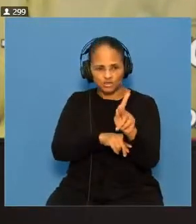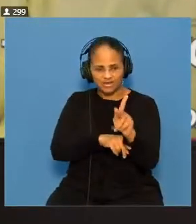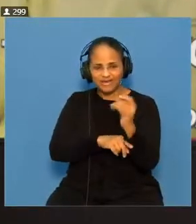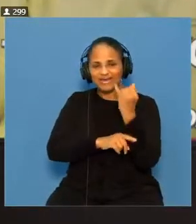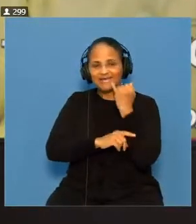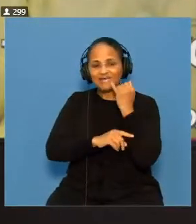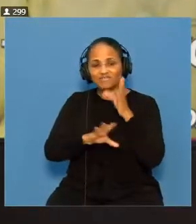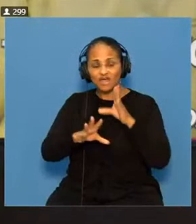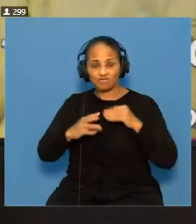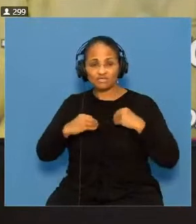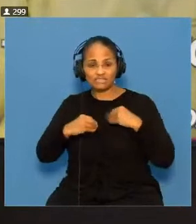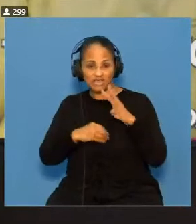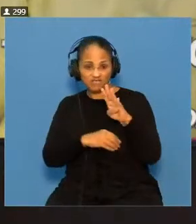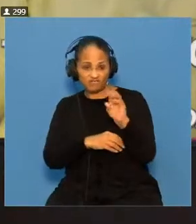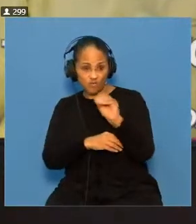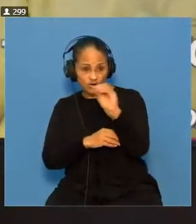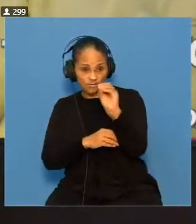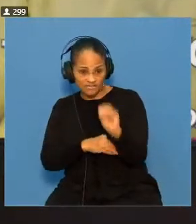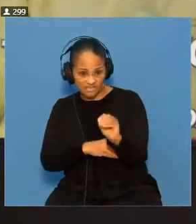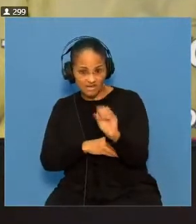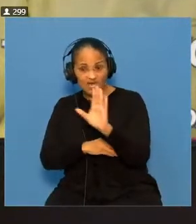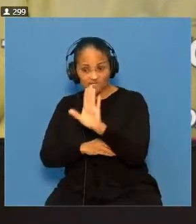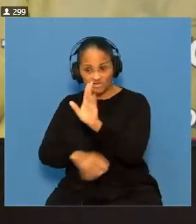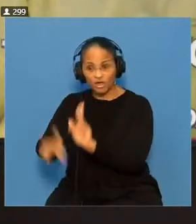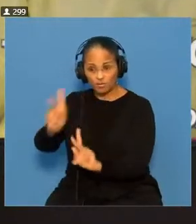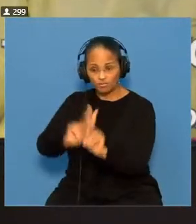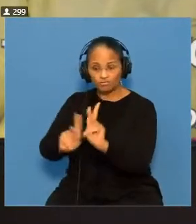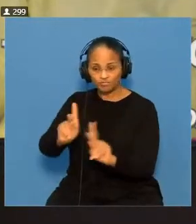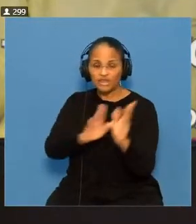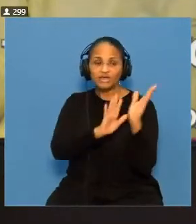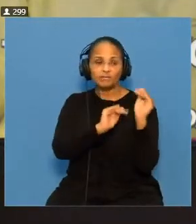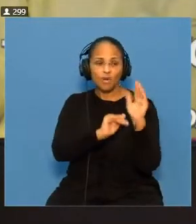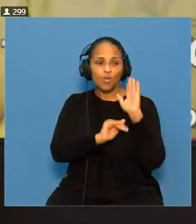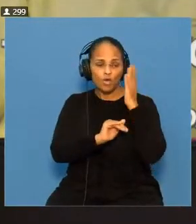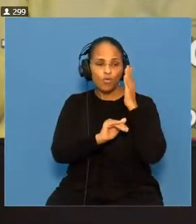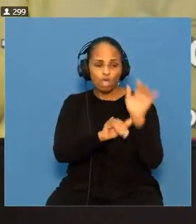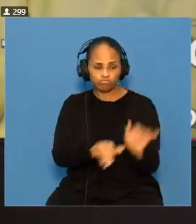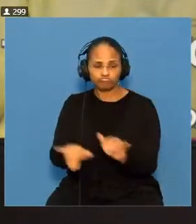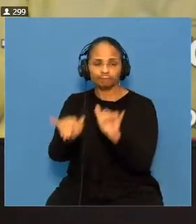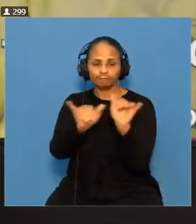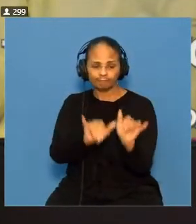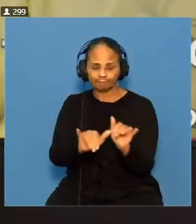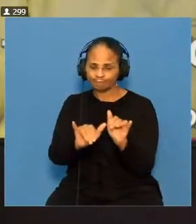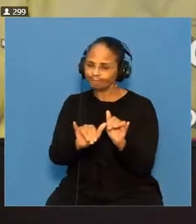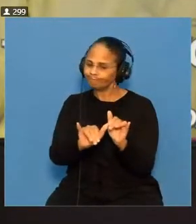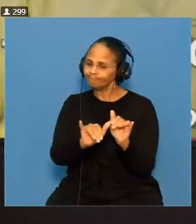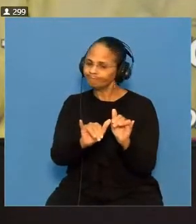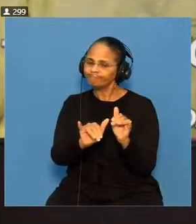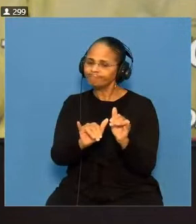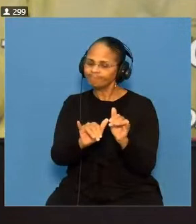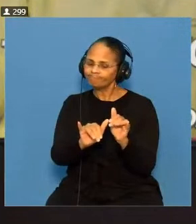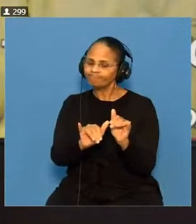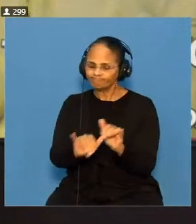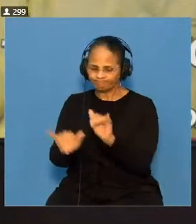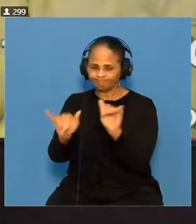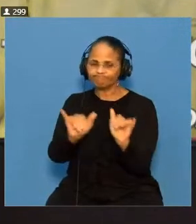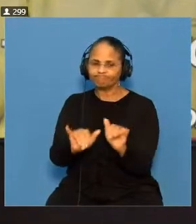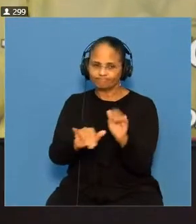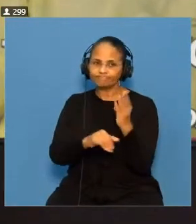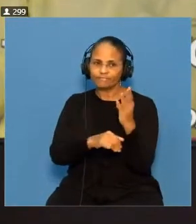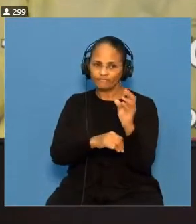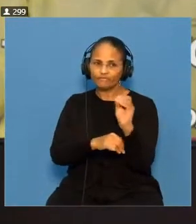receive 40% for their population, the expectation is us, along with the other OTs, will likewise receive 40%